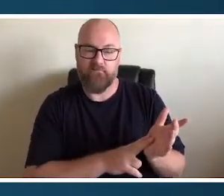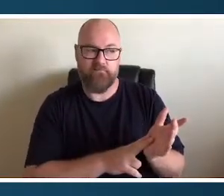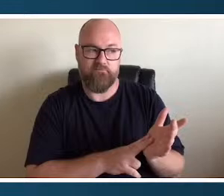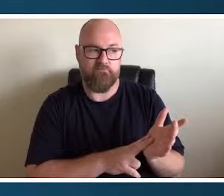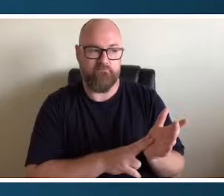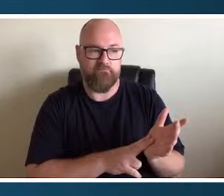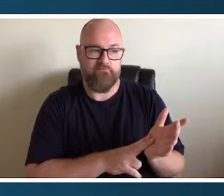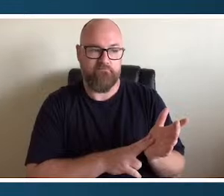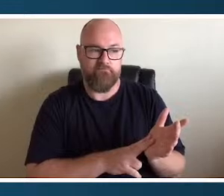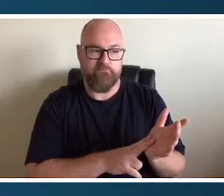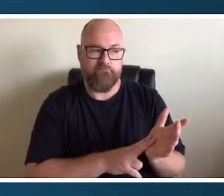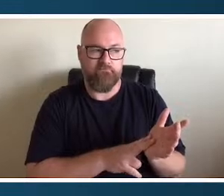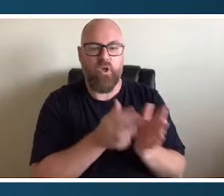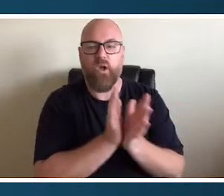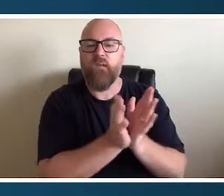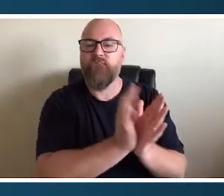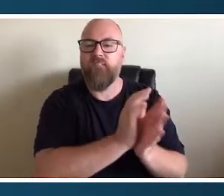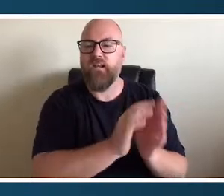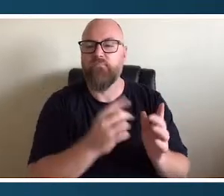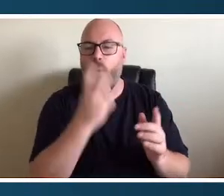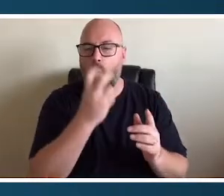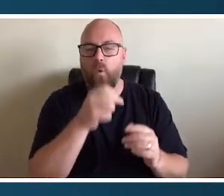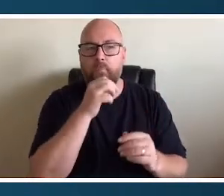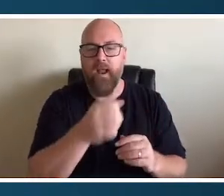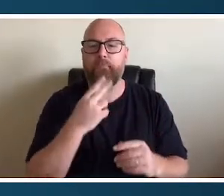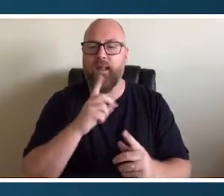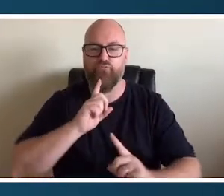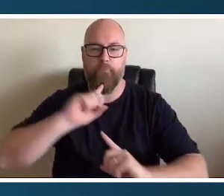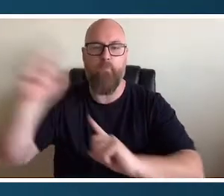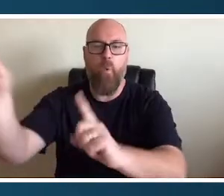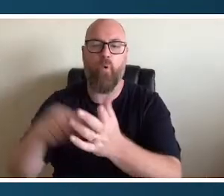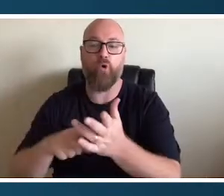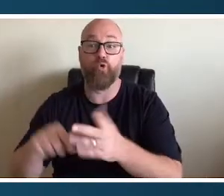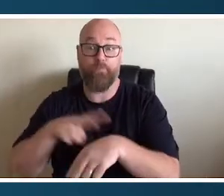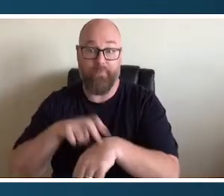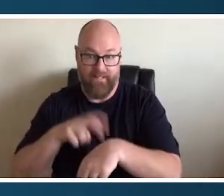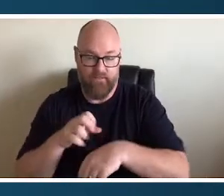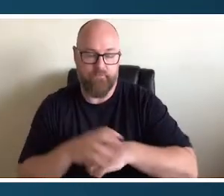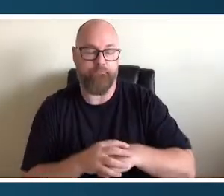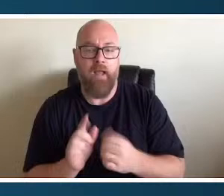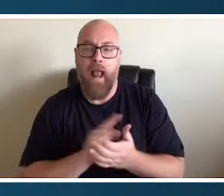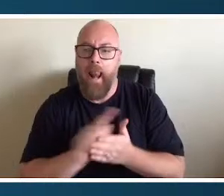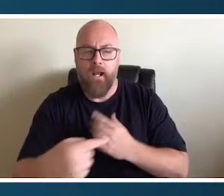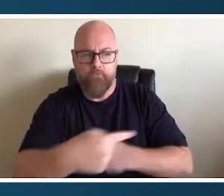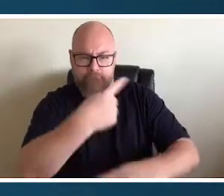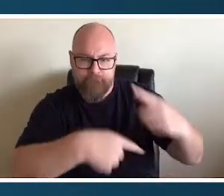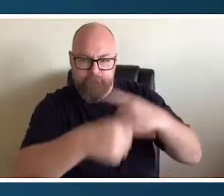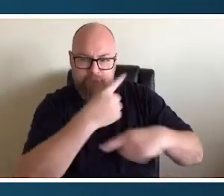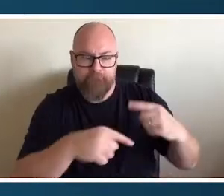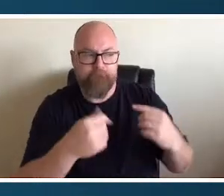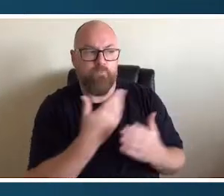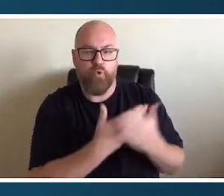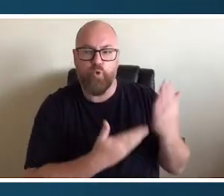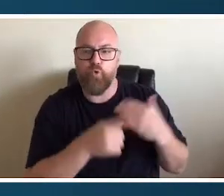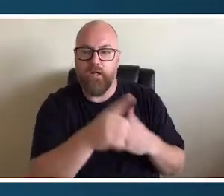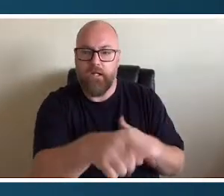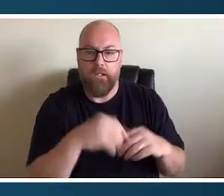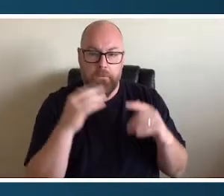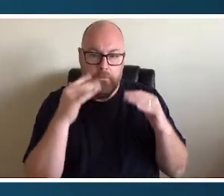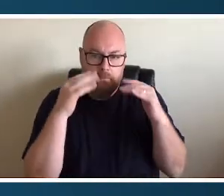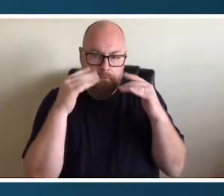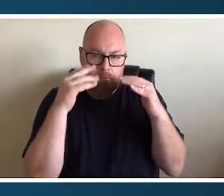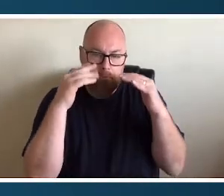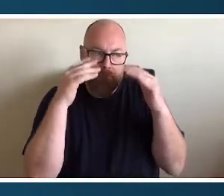station. Later, as he recounted the story to me, tears welled up in his eyes while he